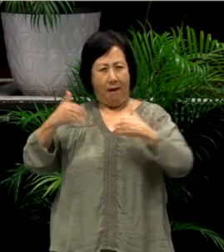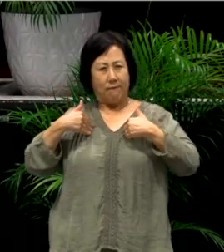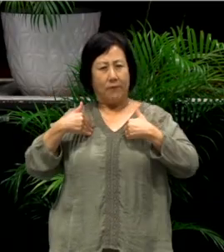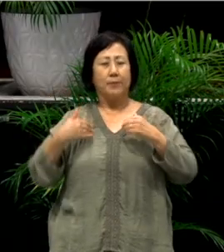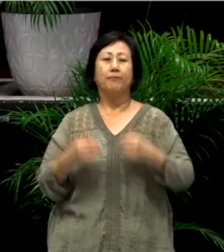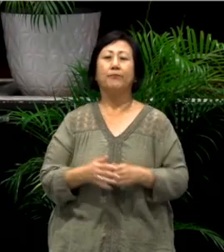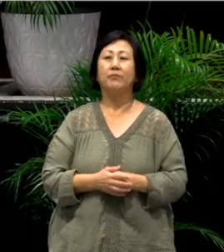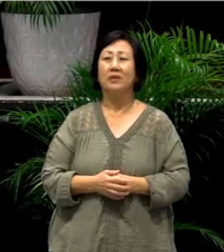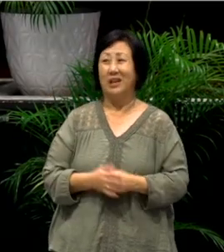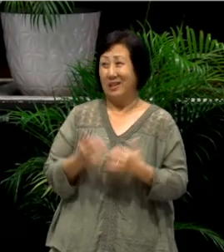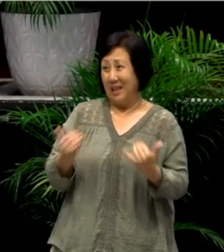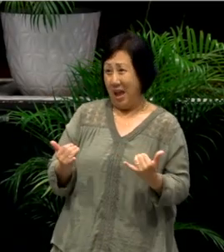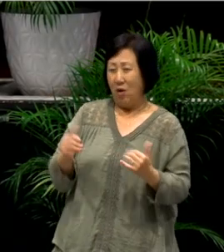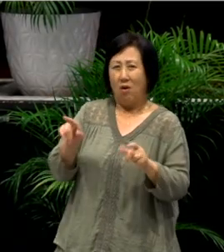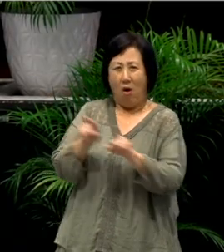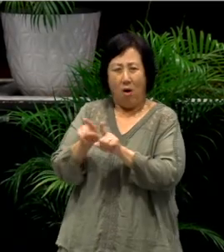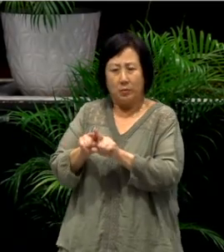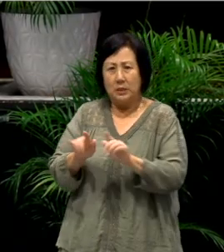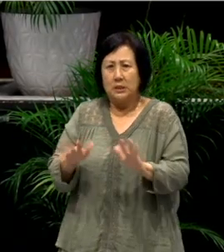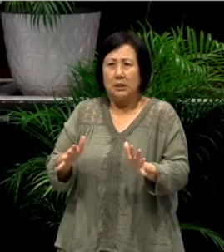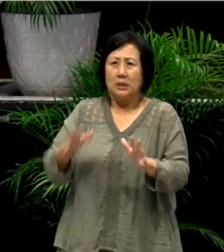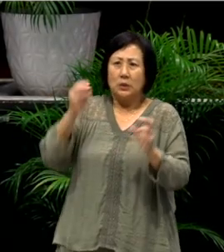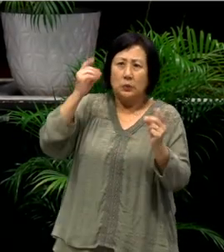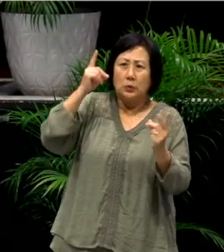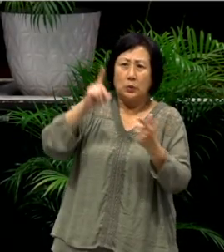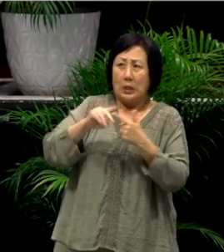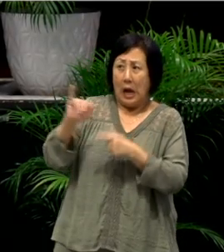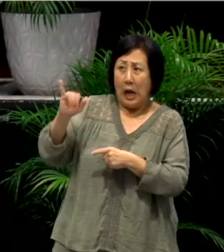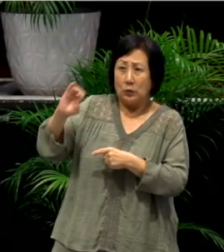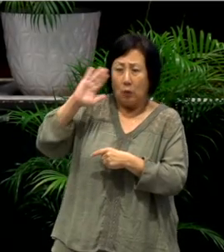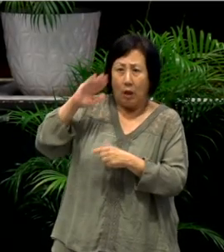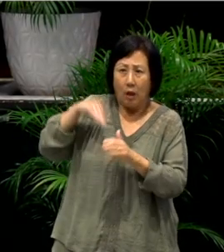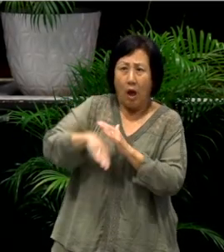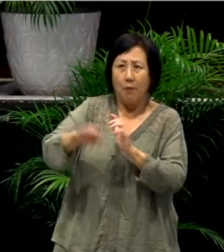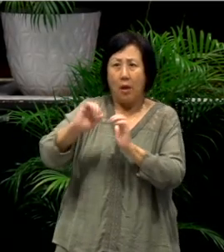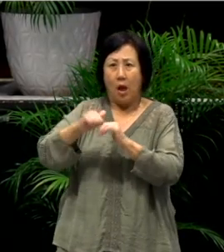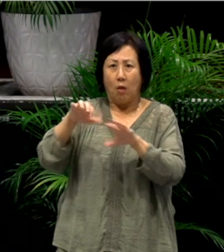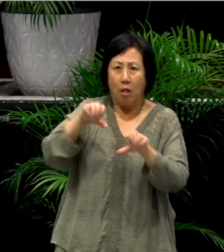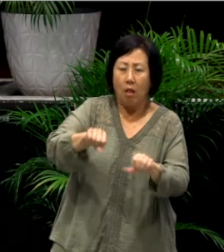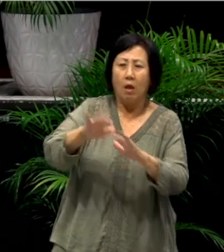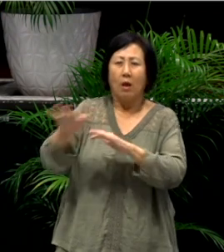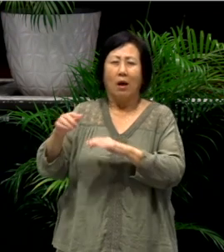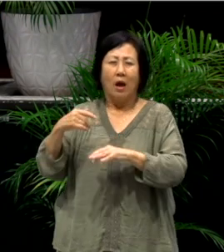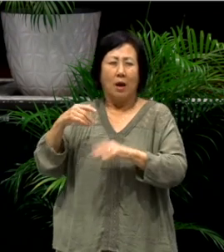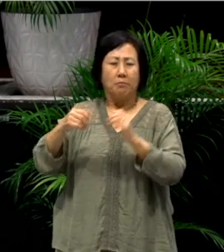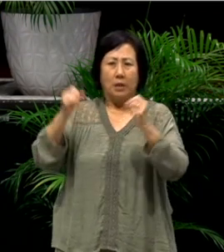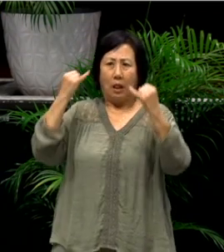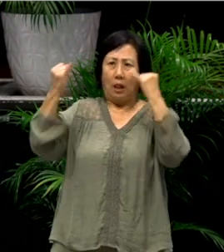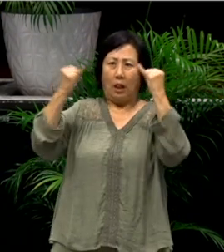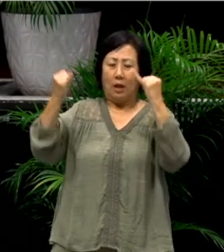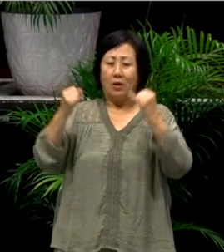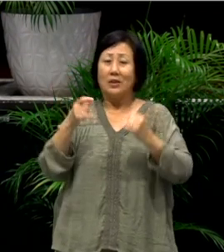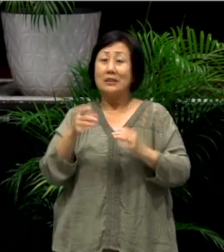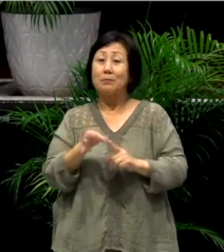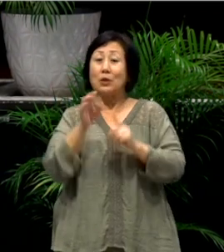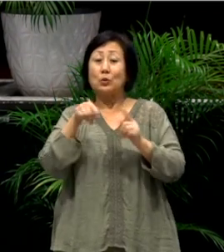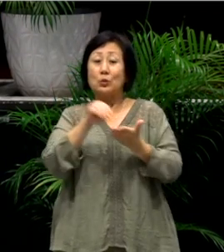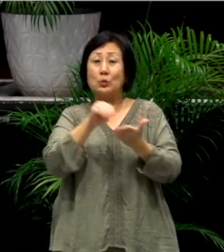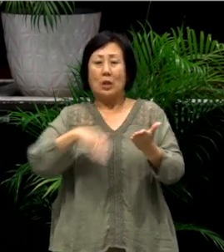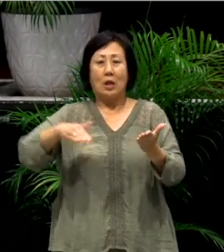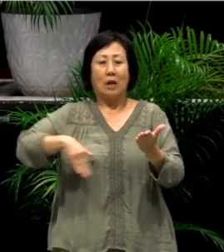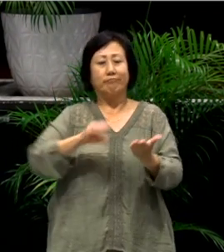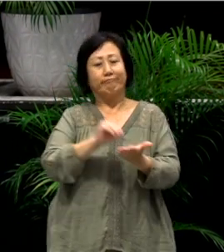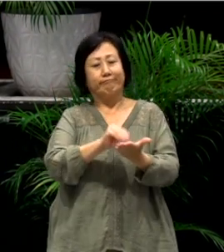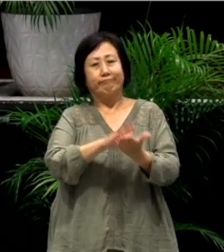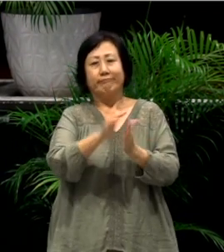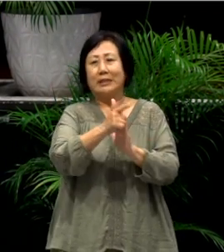great deal of angst about enforcement by ICE, particularly as it relates to undocumented students, but also to these